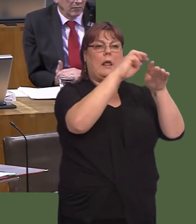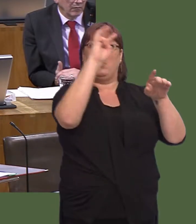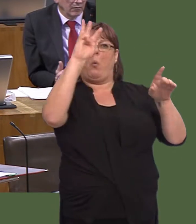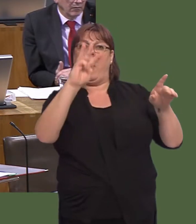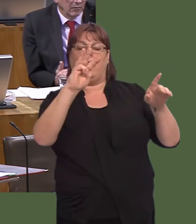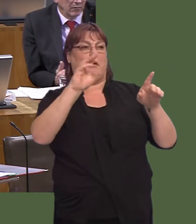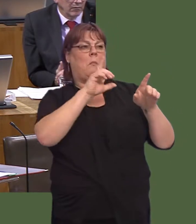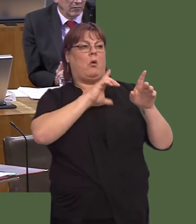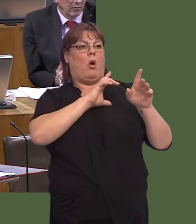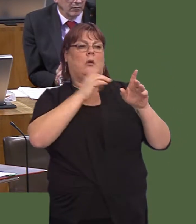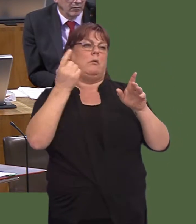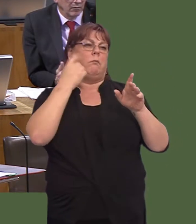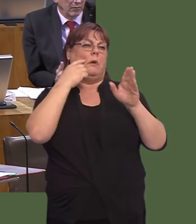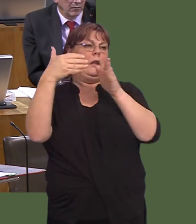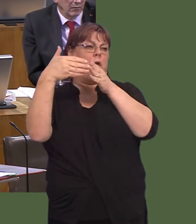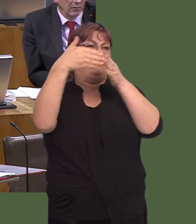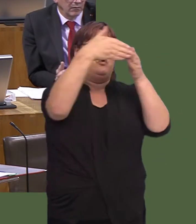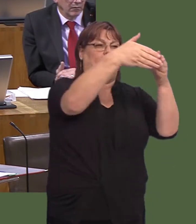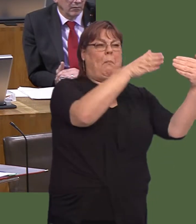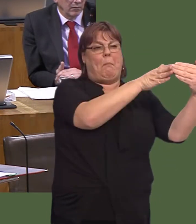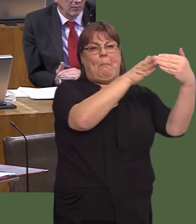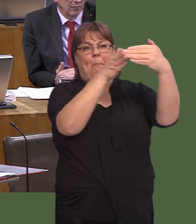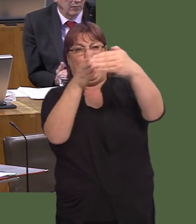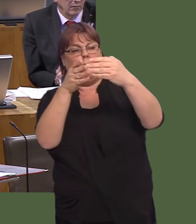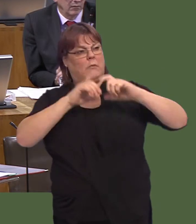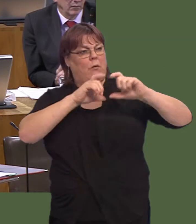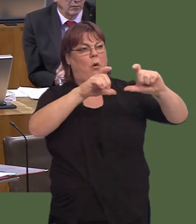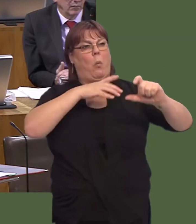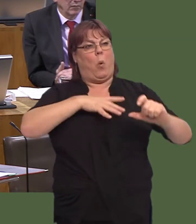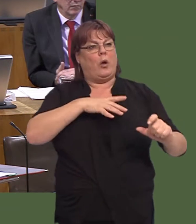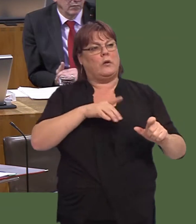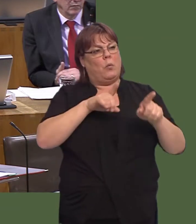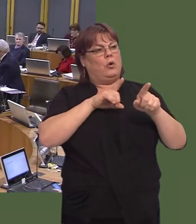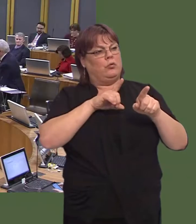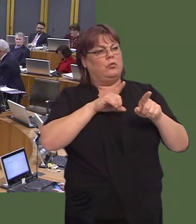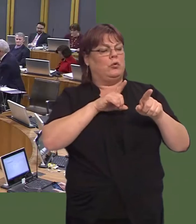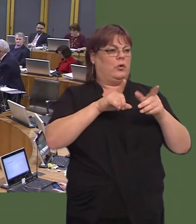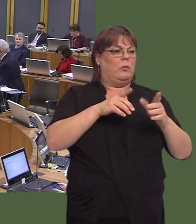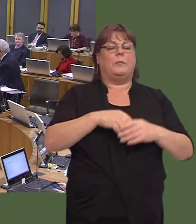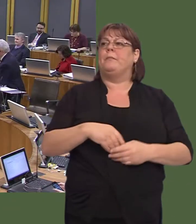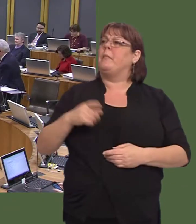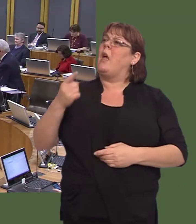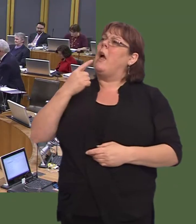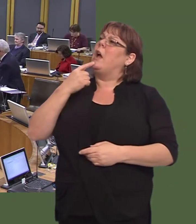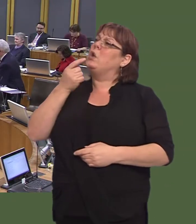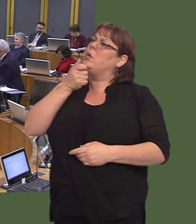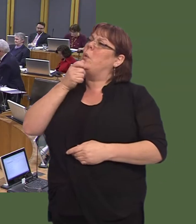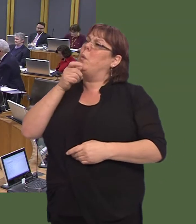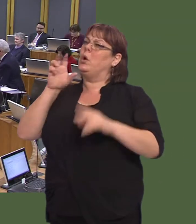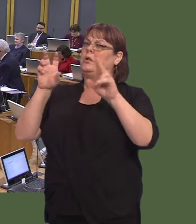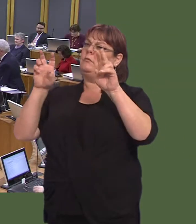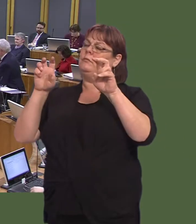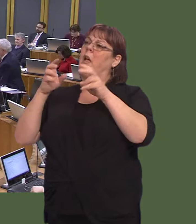working with them in order to ensure that doesn't happen. First Minister, I use the word influence